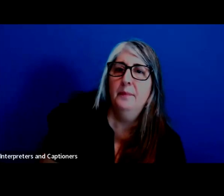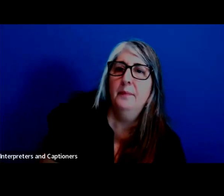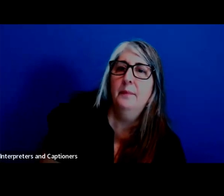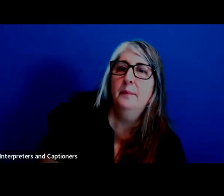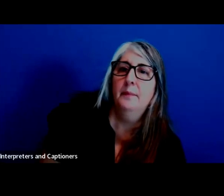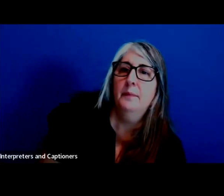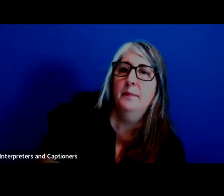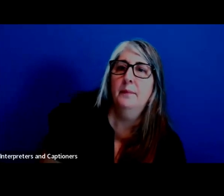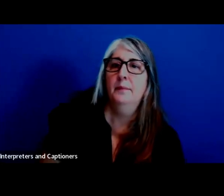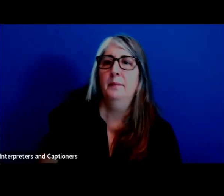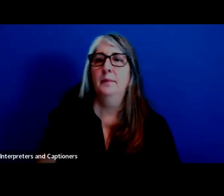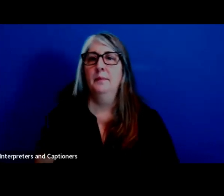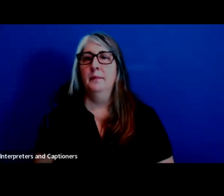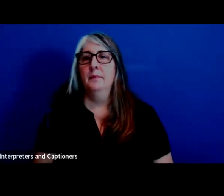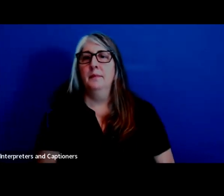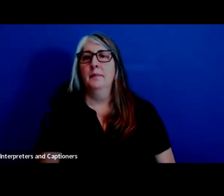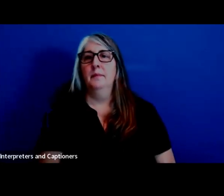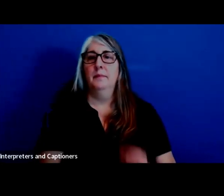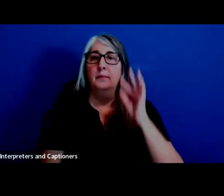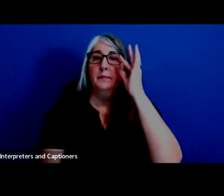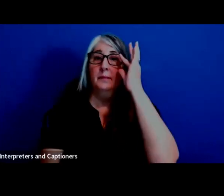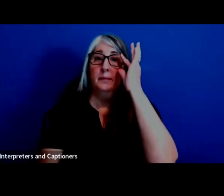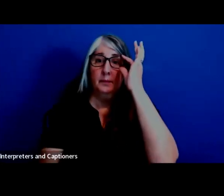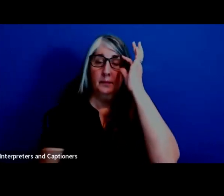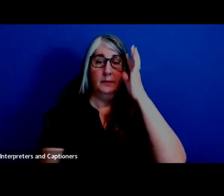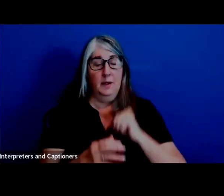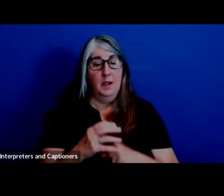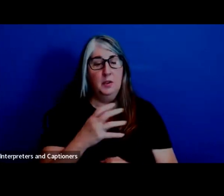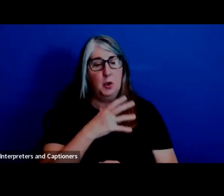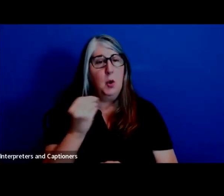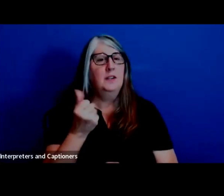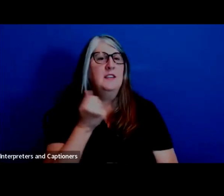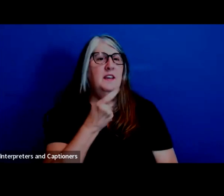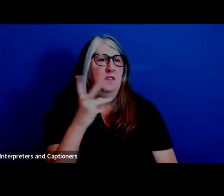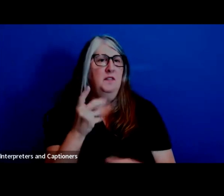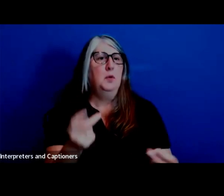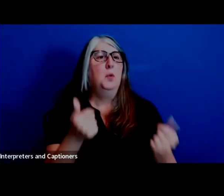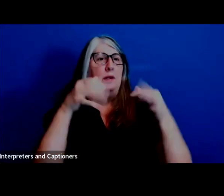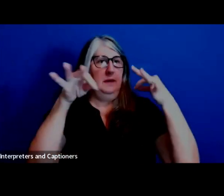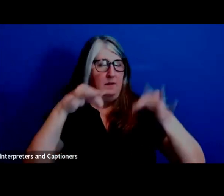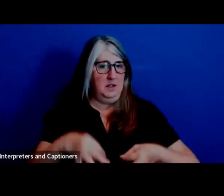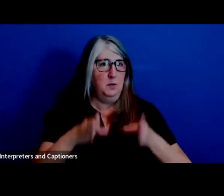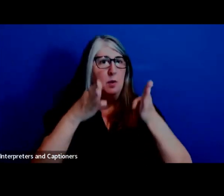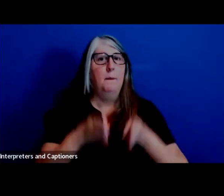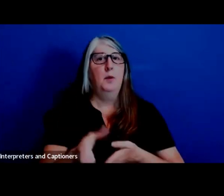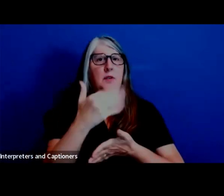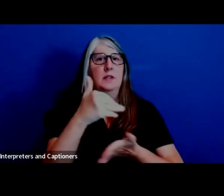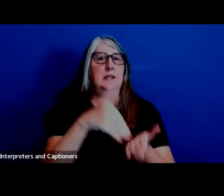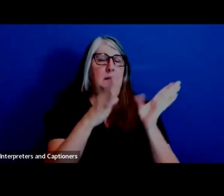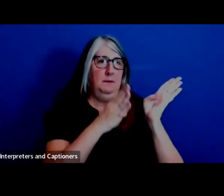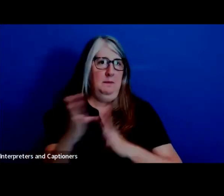So to start off, I just wanted to read a couple quick definitions that I found about what person-centered planning is